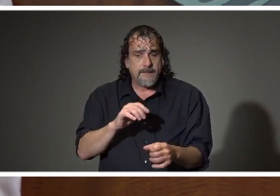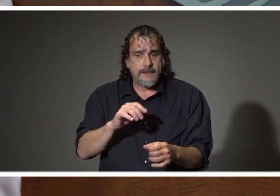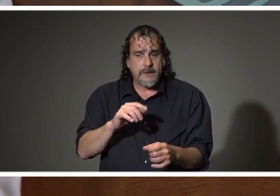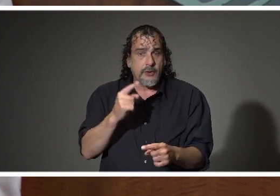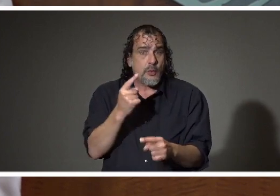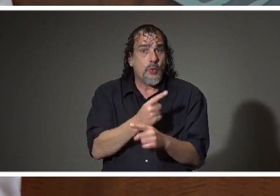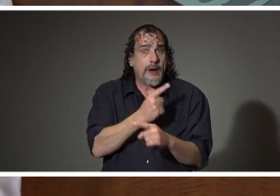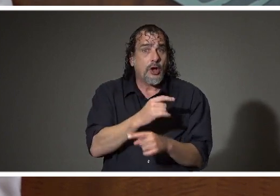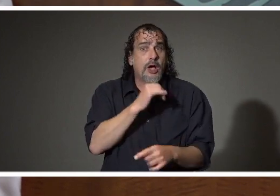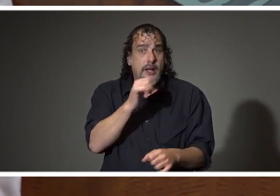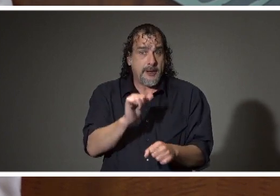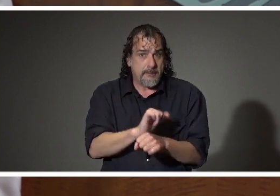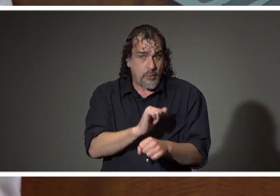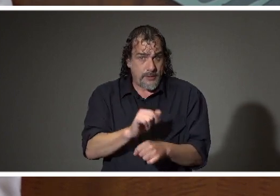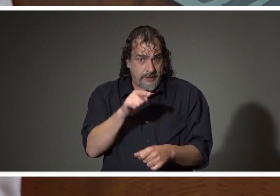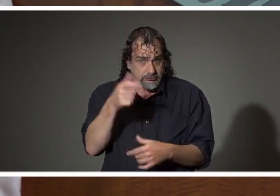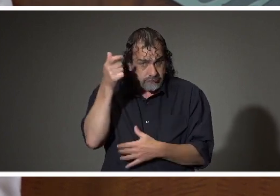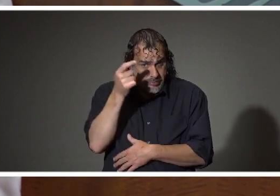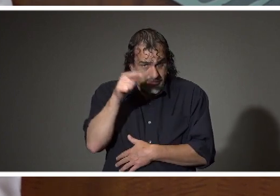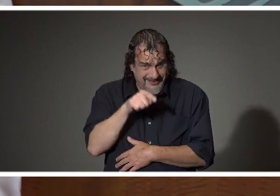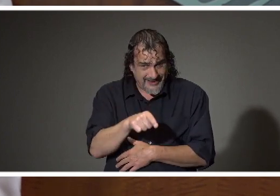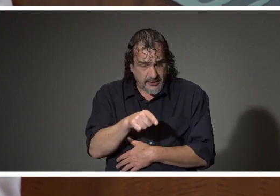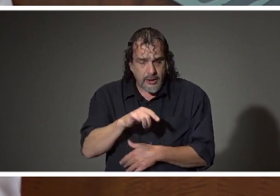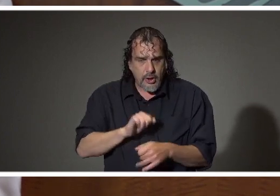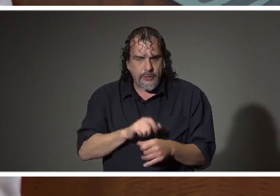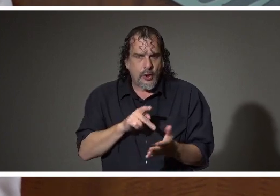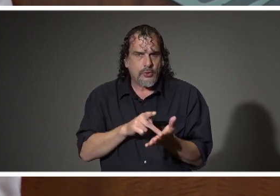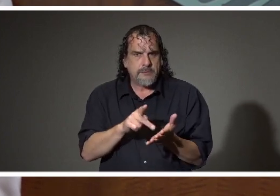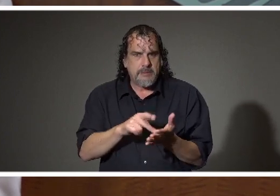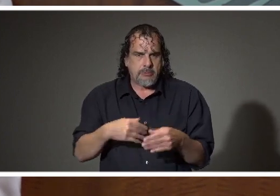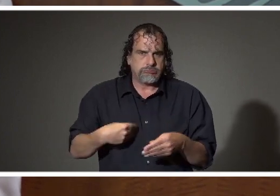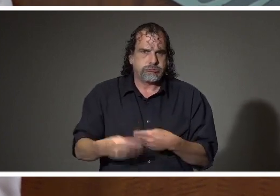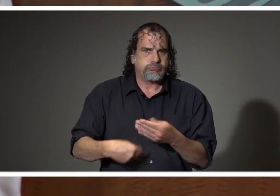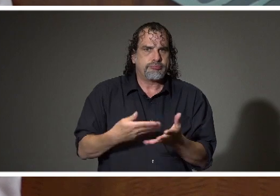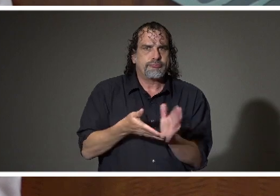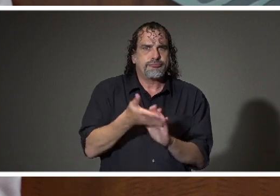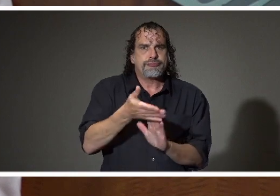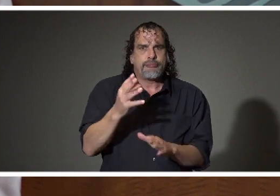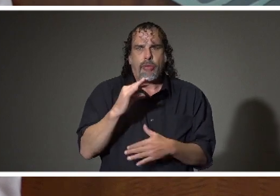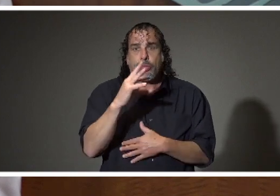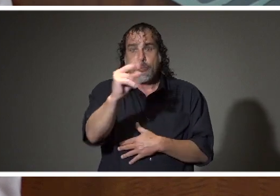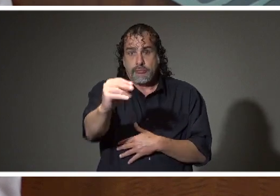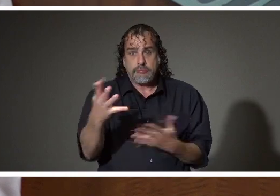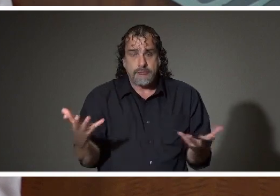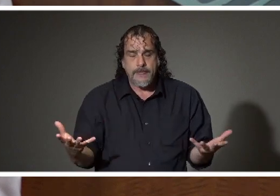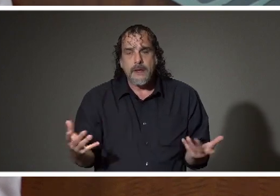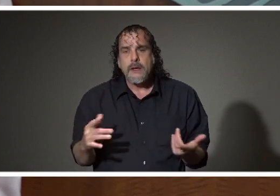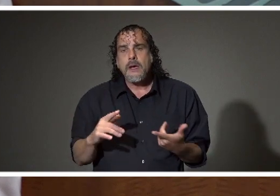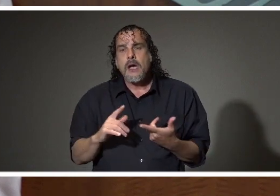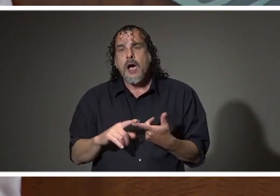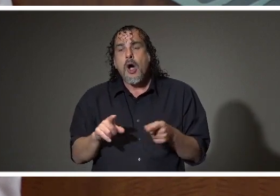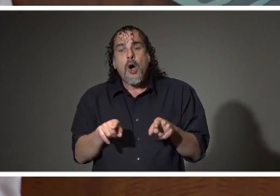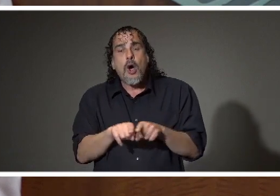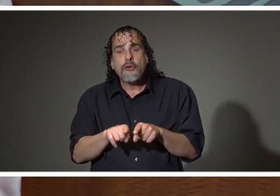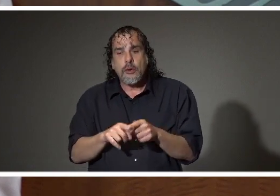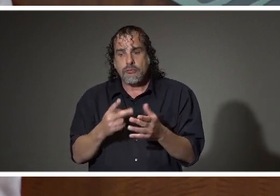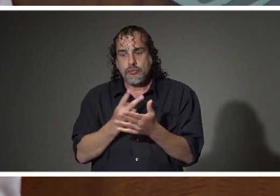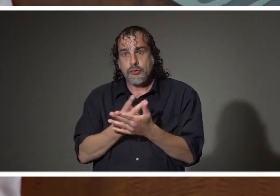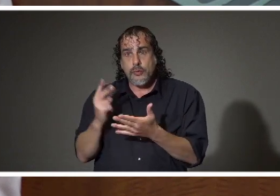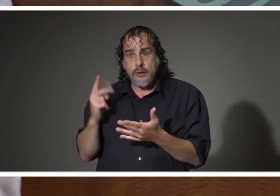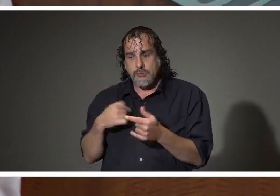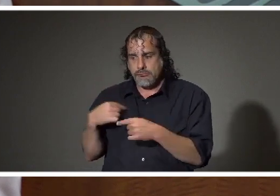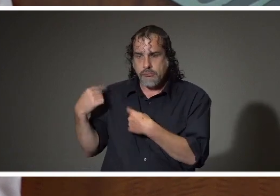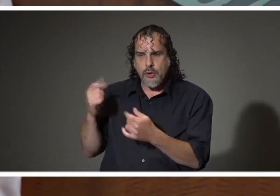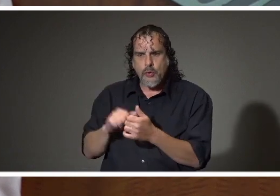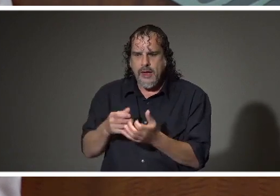regular unemployment insurance program, that those payments were flowing. And in the 2 weeks since we've been here, we have paid